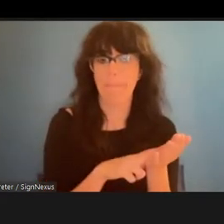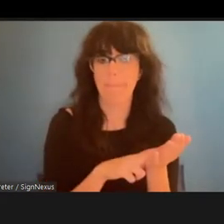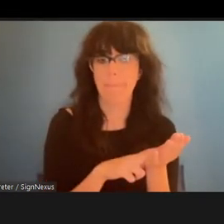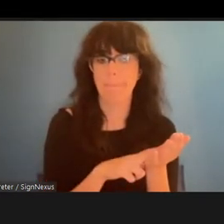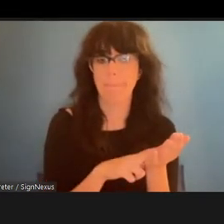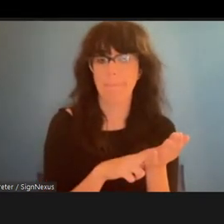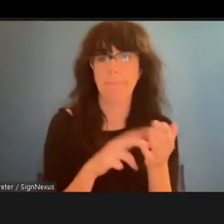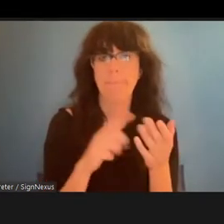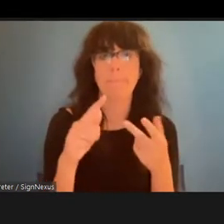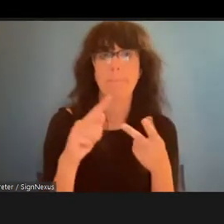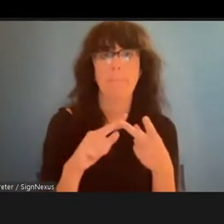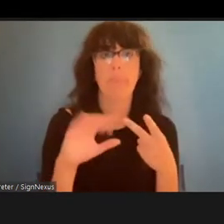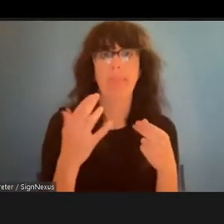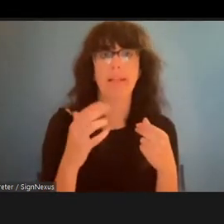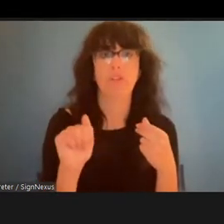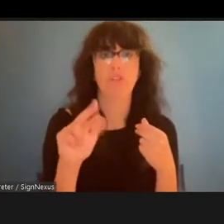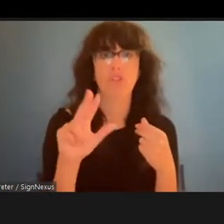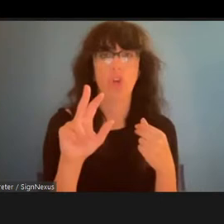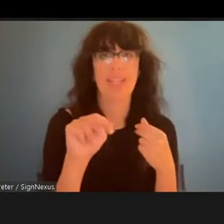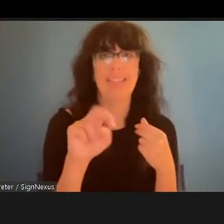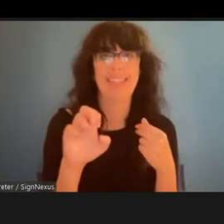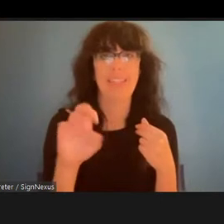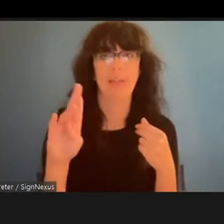followed by charlene burke